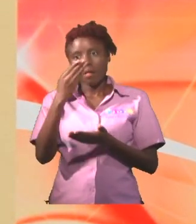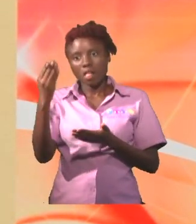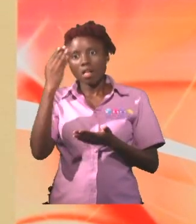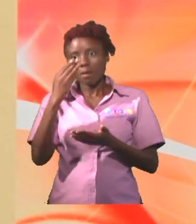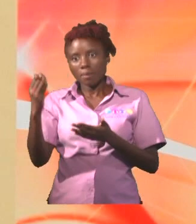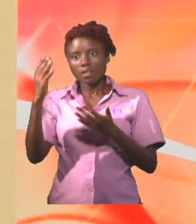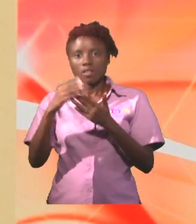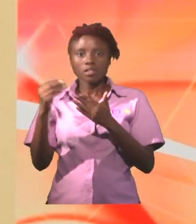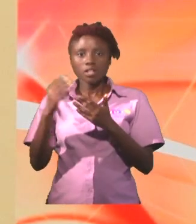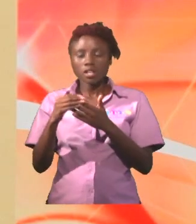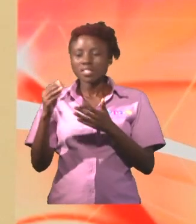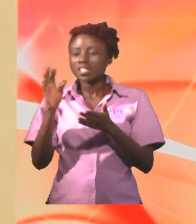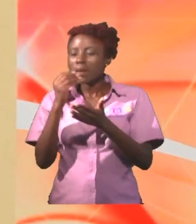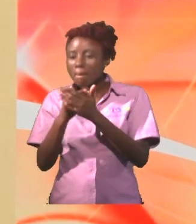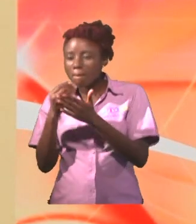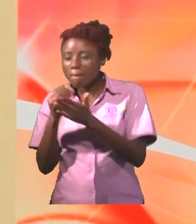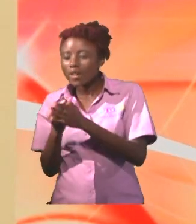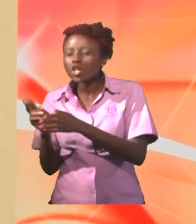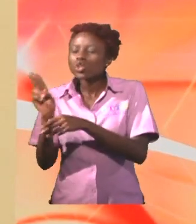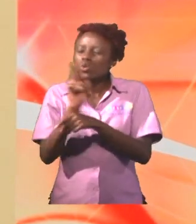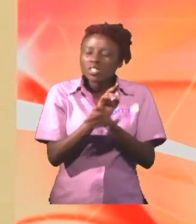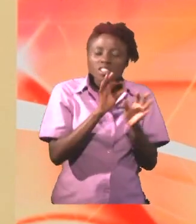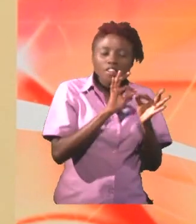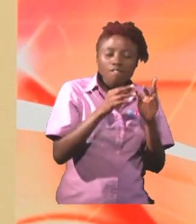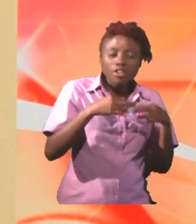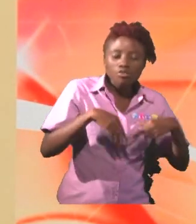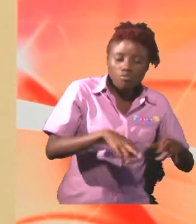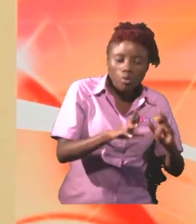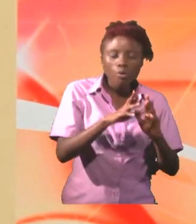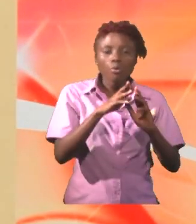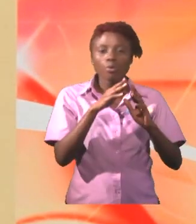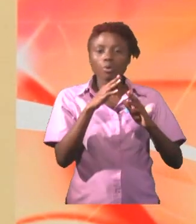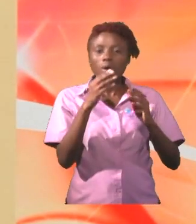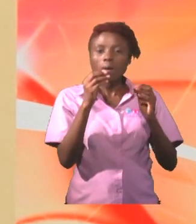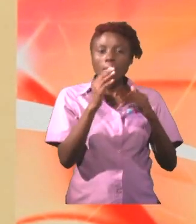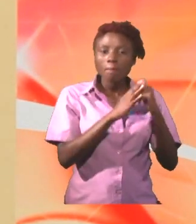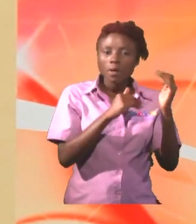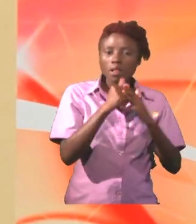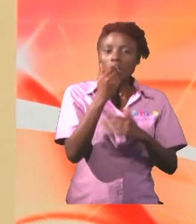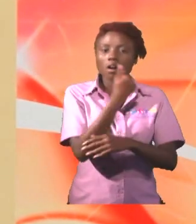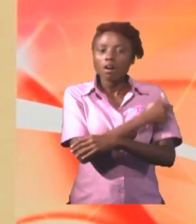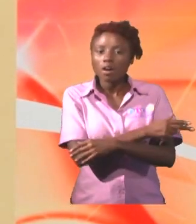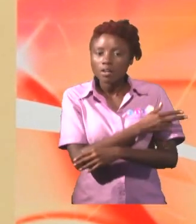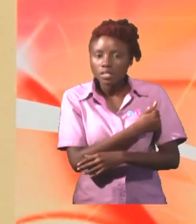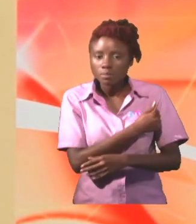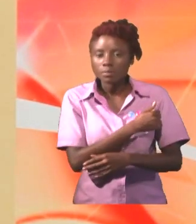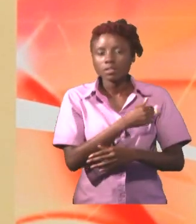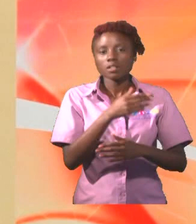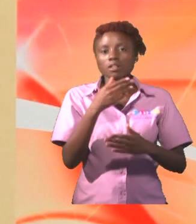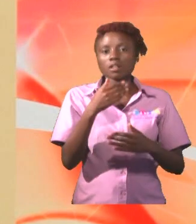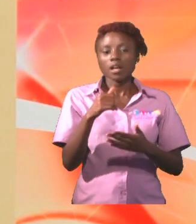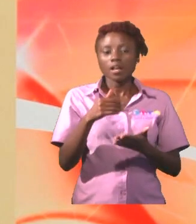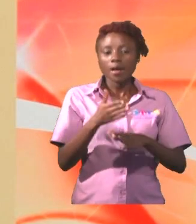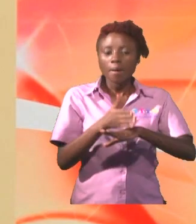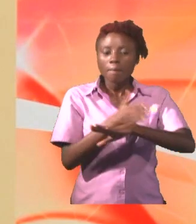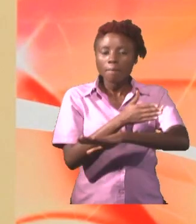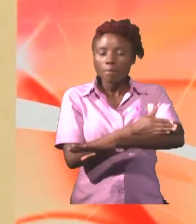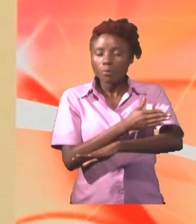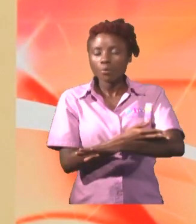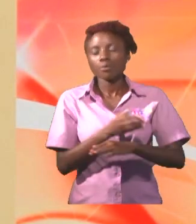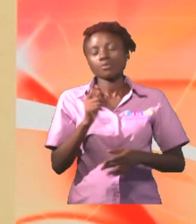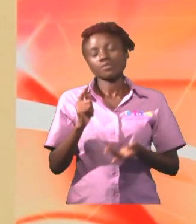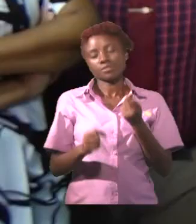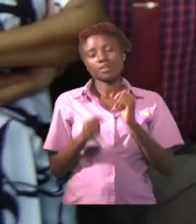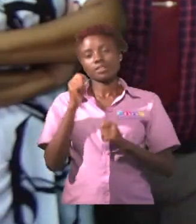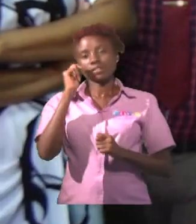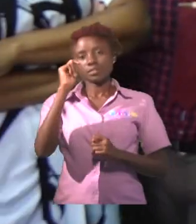build more schools and to build more roads and to build more hospitals and to improve the living circumstances of the